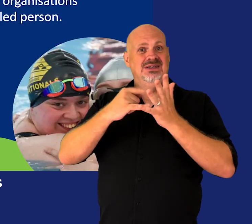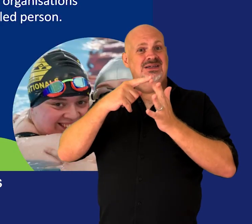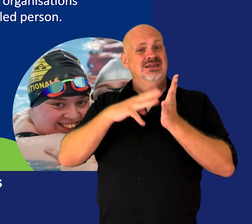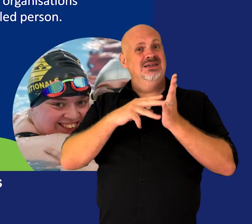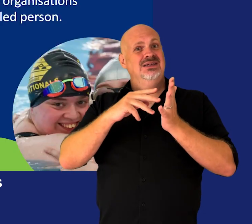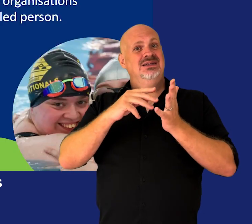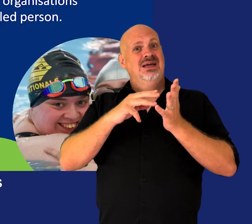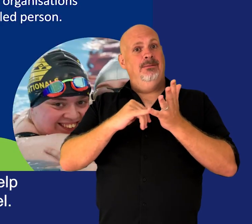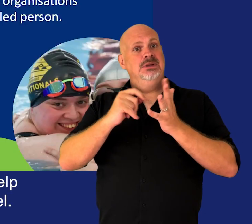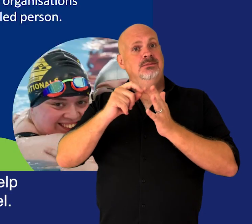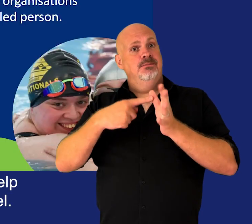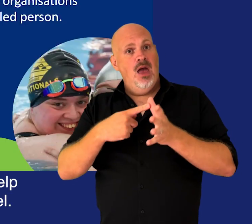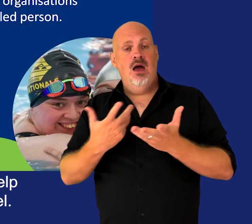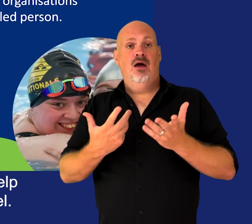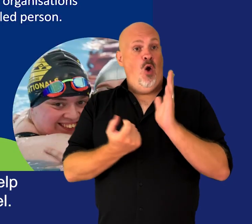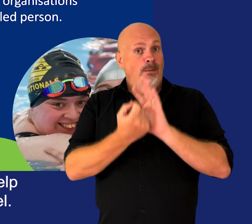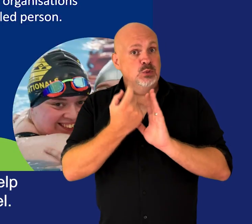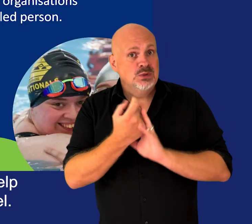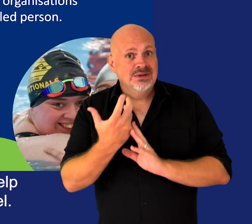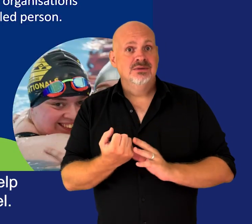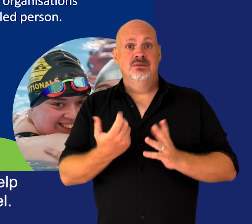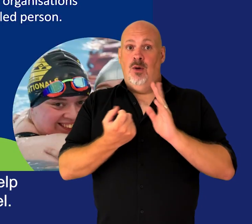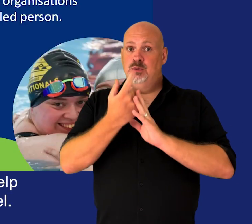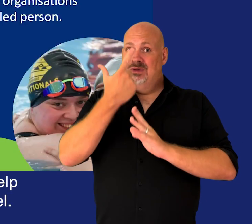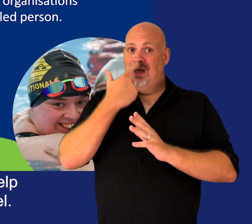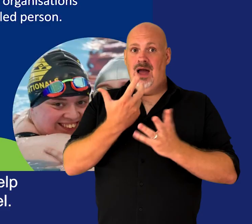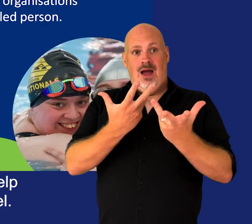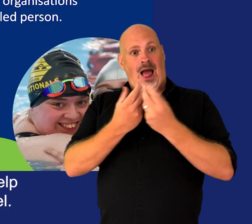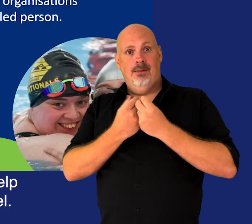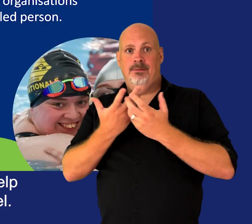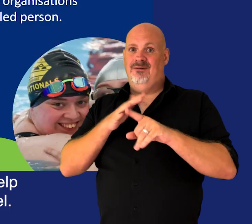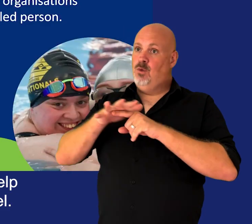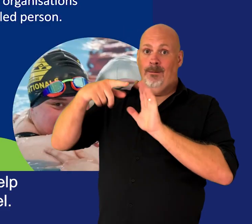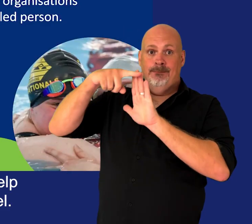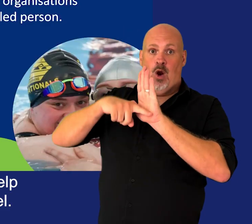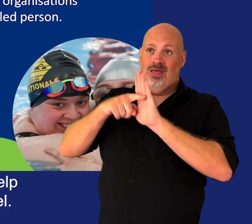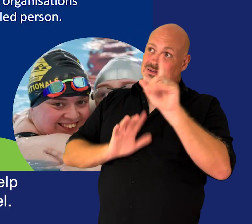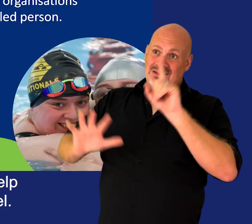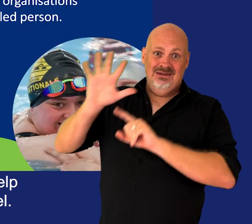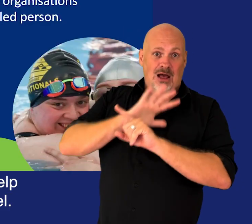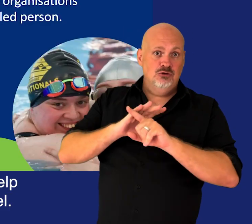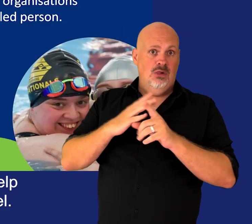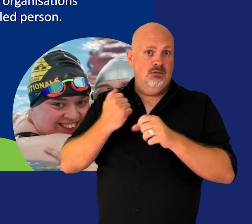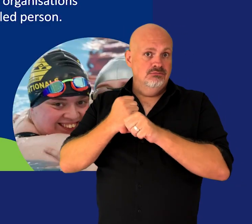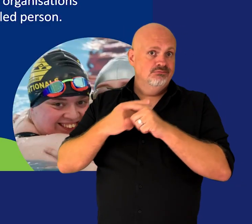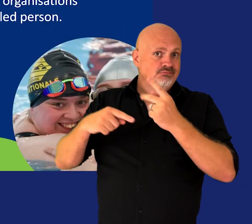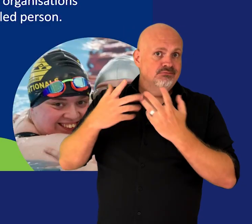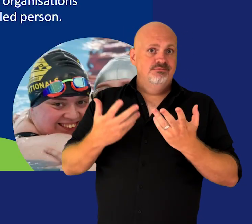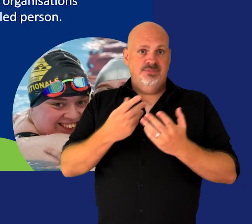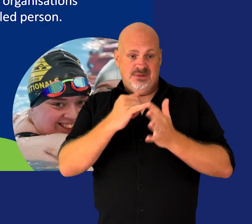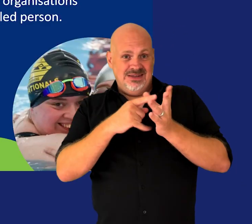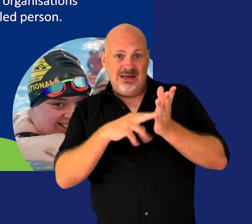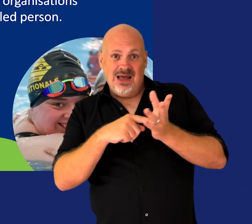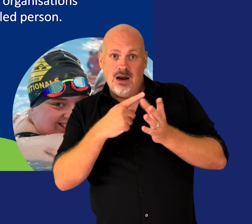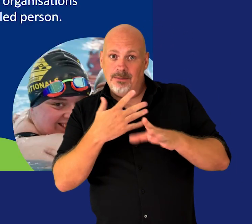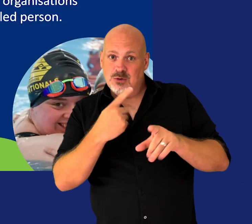by CIMSPA, and opportunities to help us influence policy at a national level, some of the things that